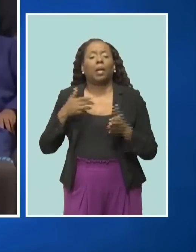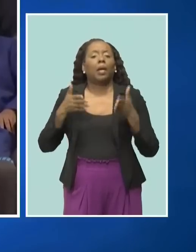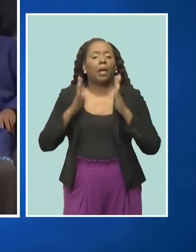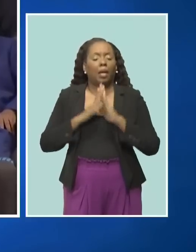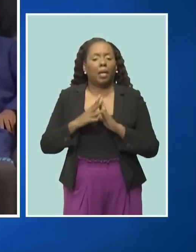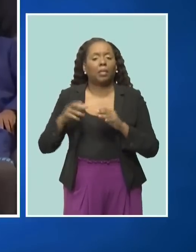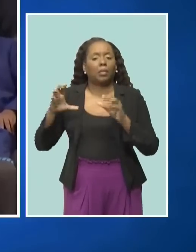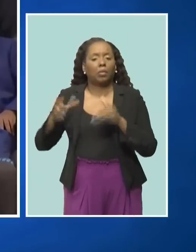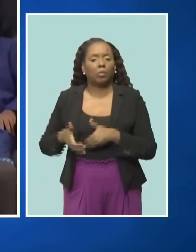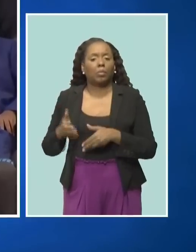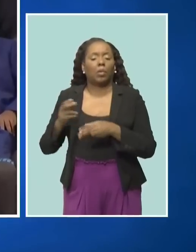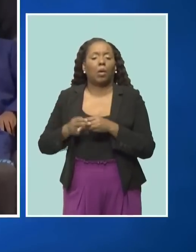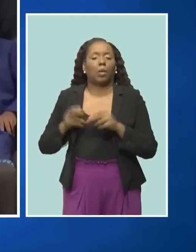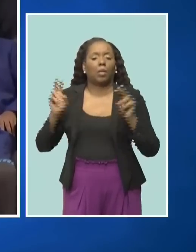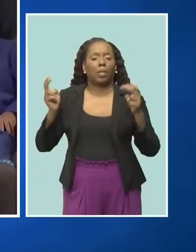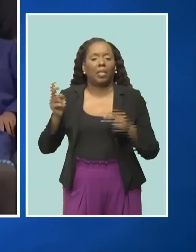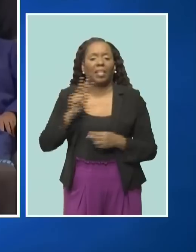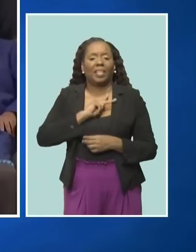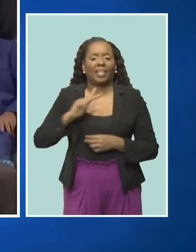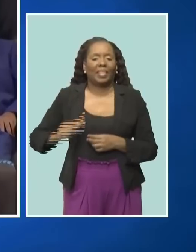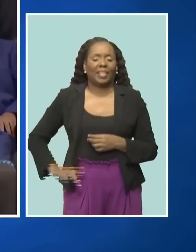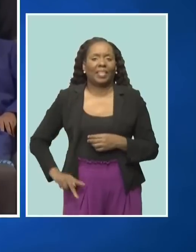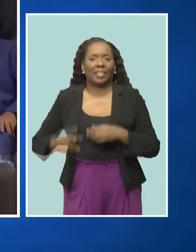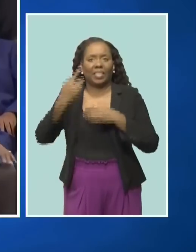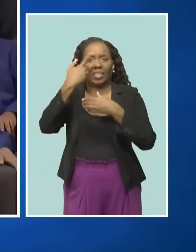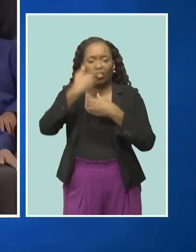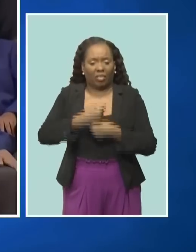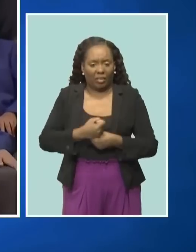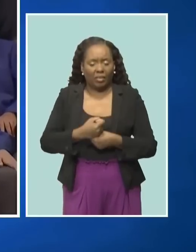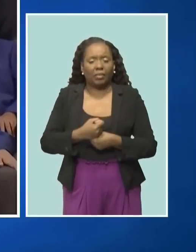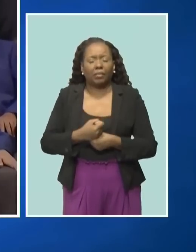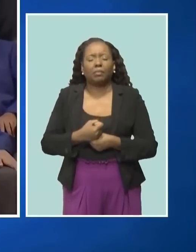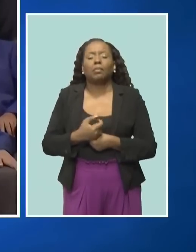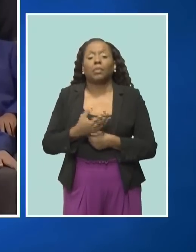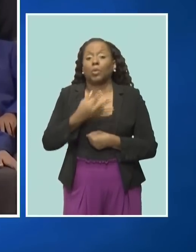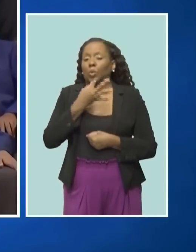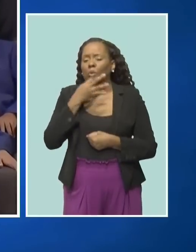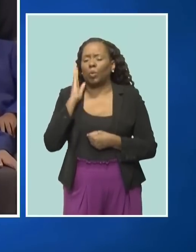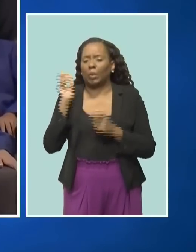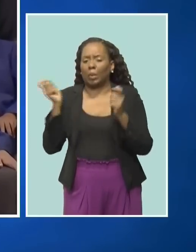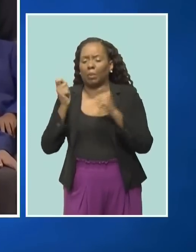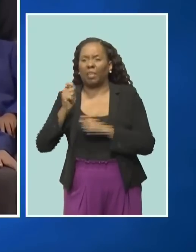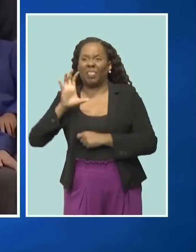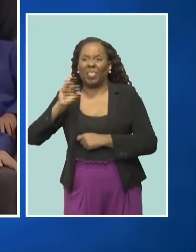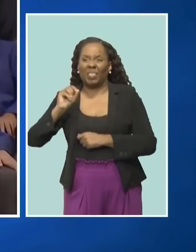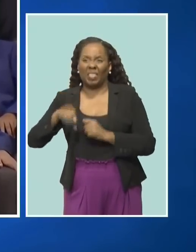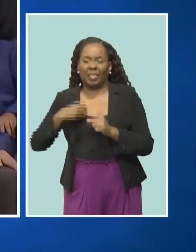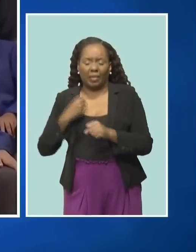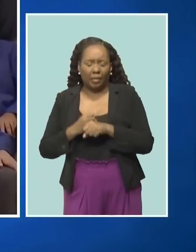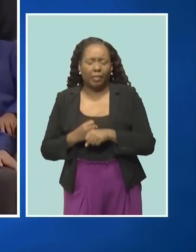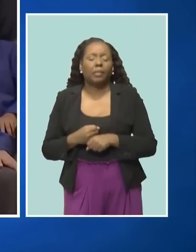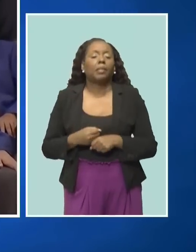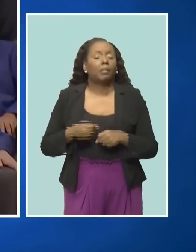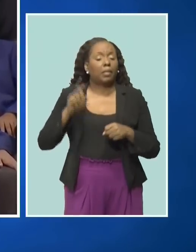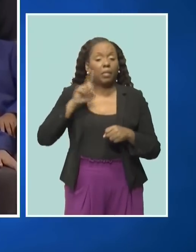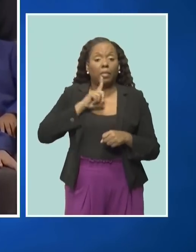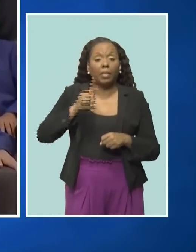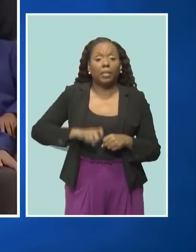Trust, which is shortly to celebrate its 50th anniversary, to expand its work